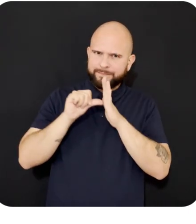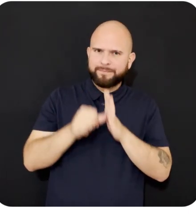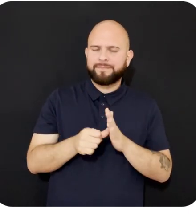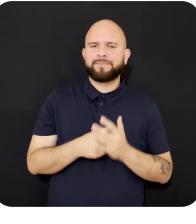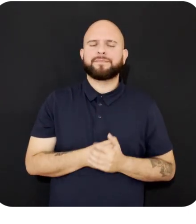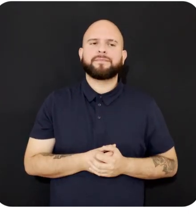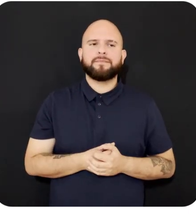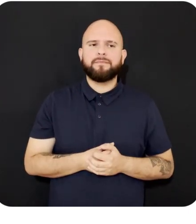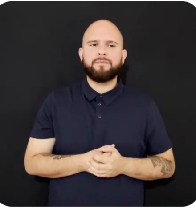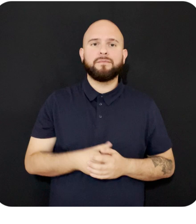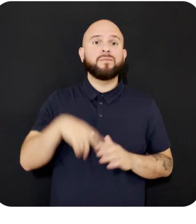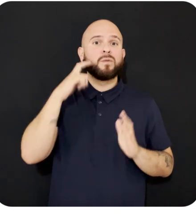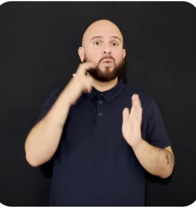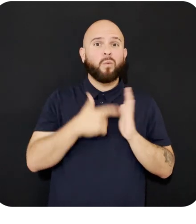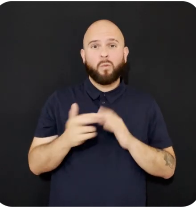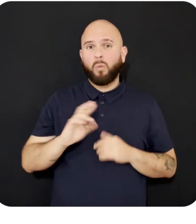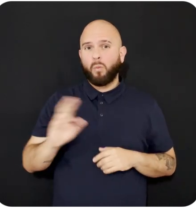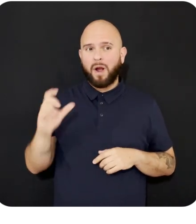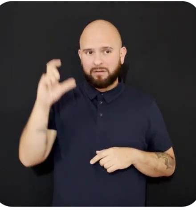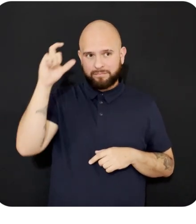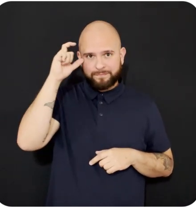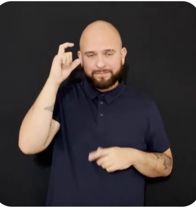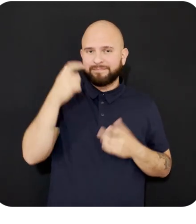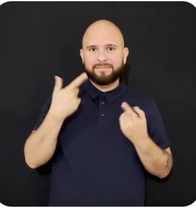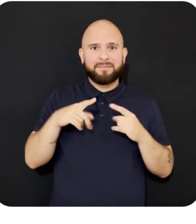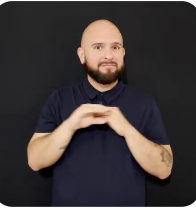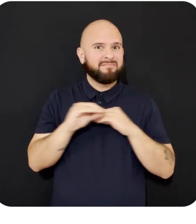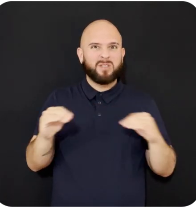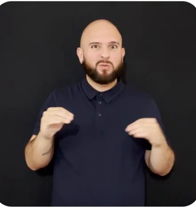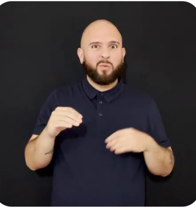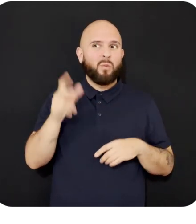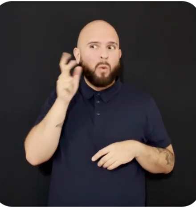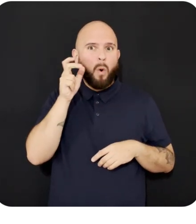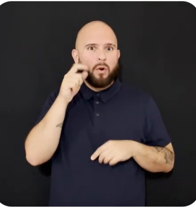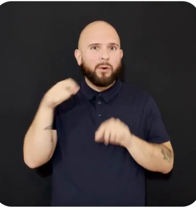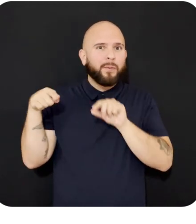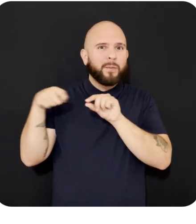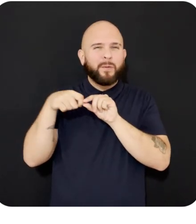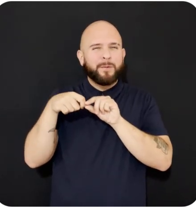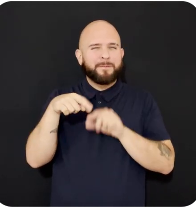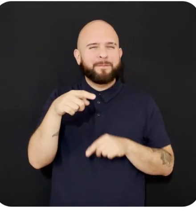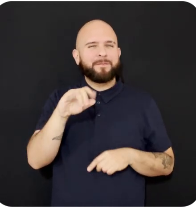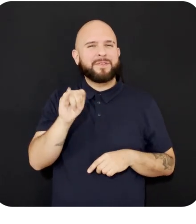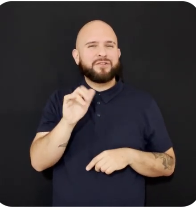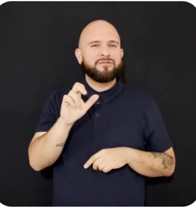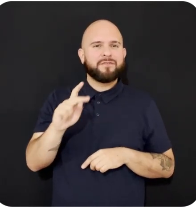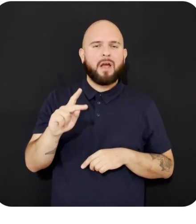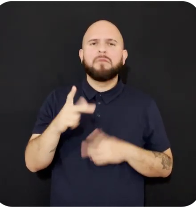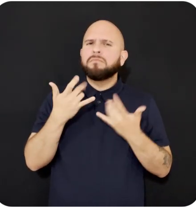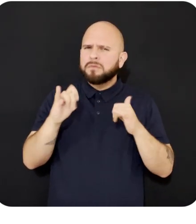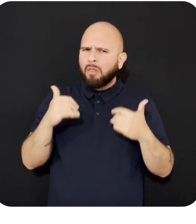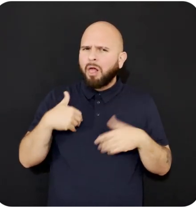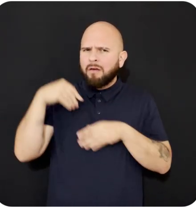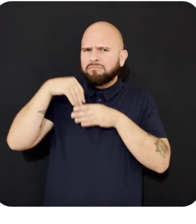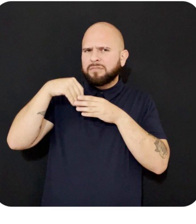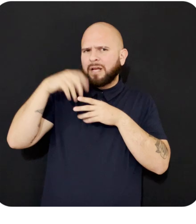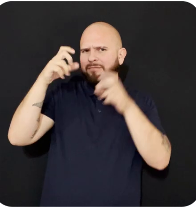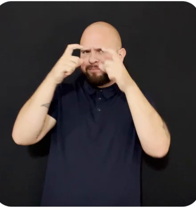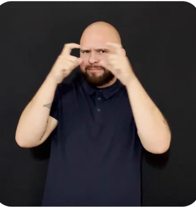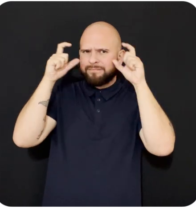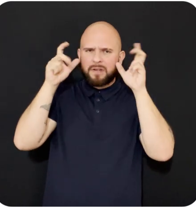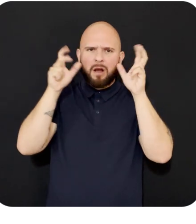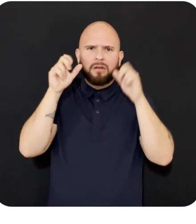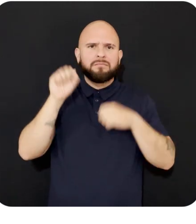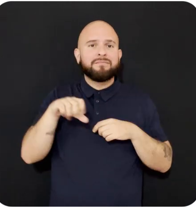looking at the strap, on the right side, you'll notice there's no audio jack. You still have the built-in audio, of course,